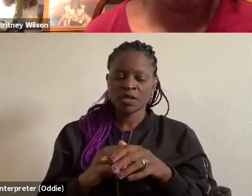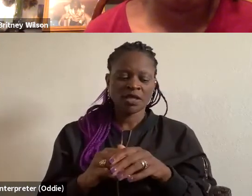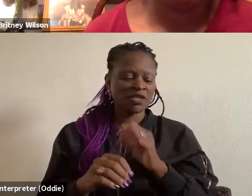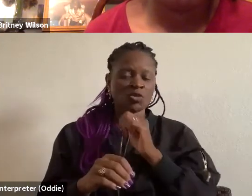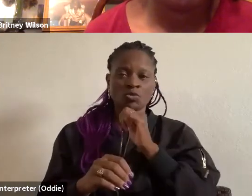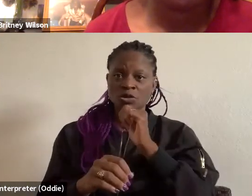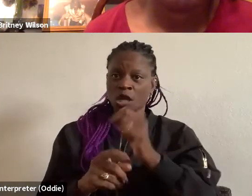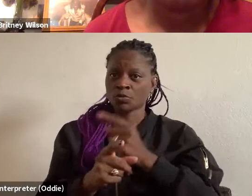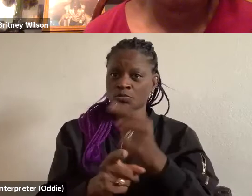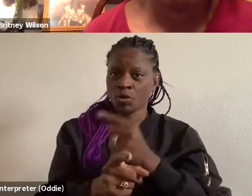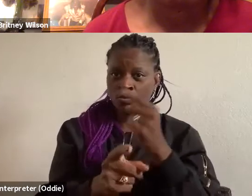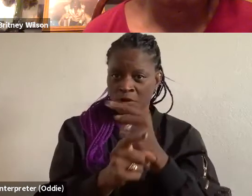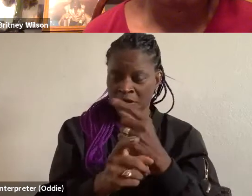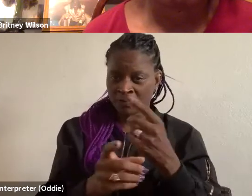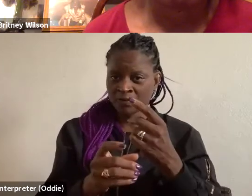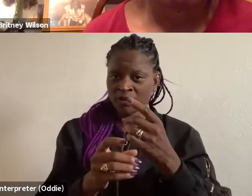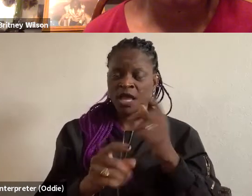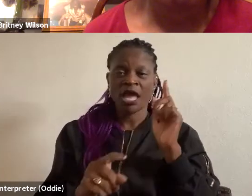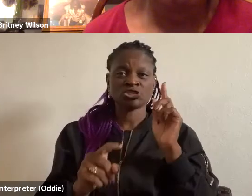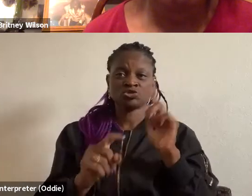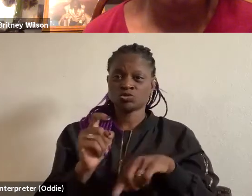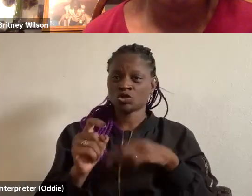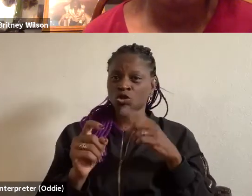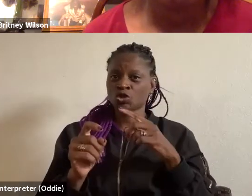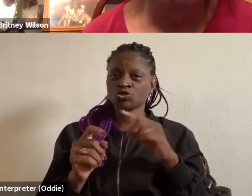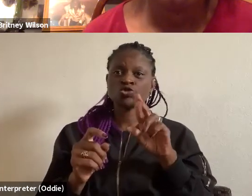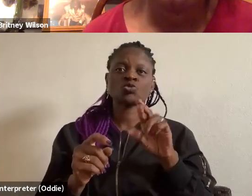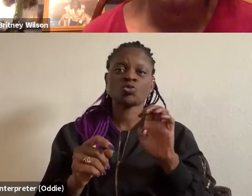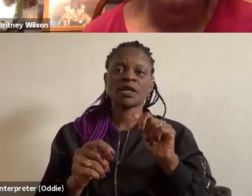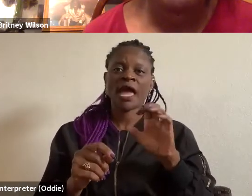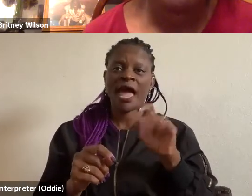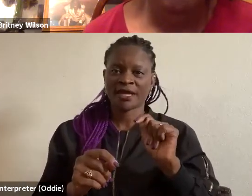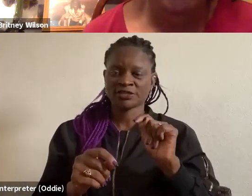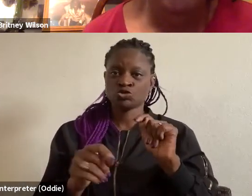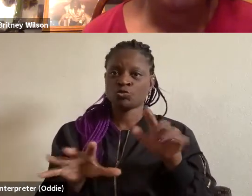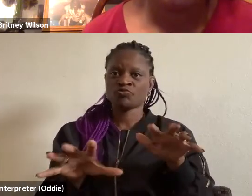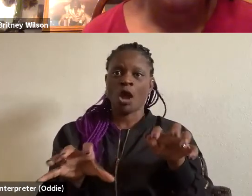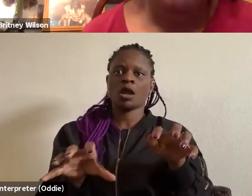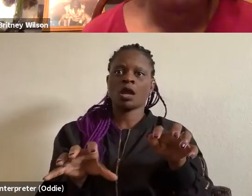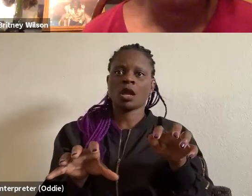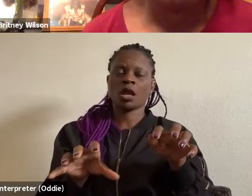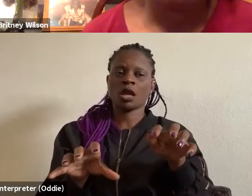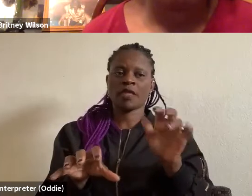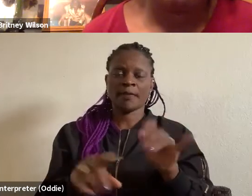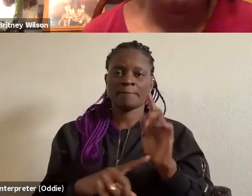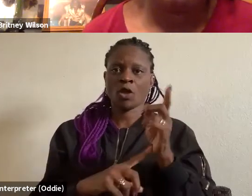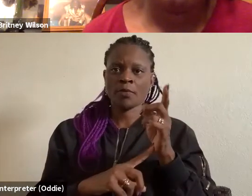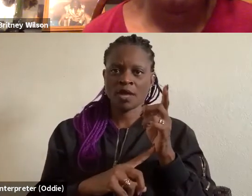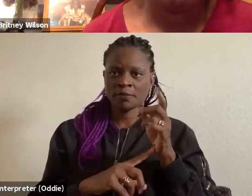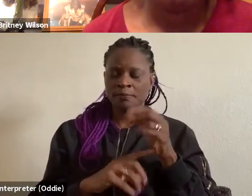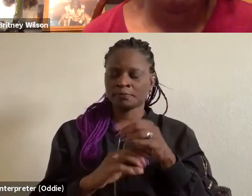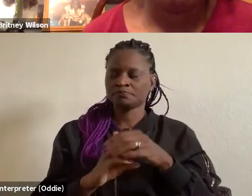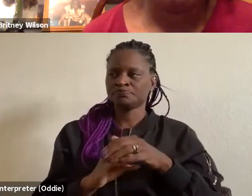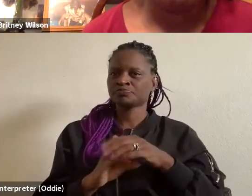it in that moment. The stripping of power and being frozen in that moment is all too real. How do you view